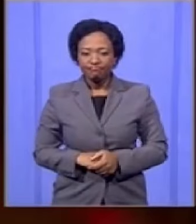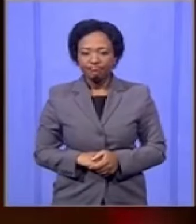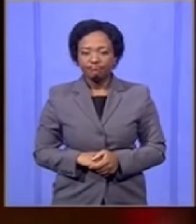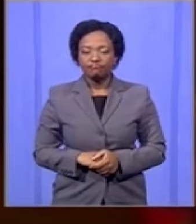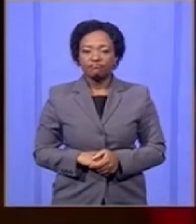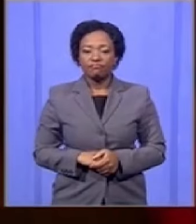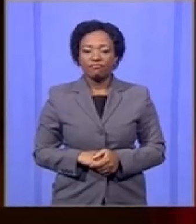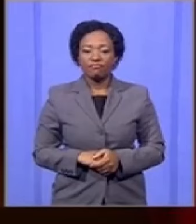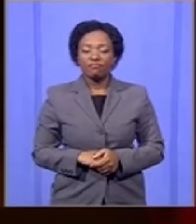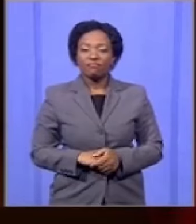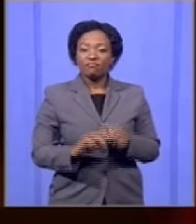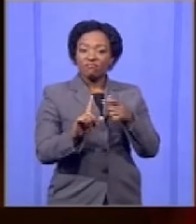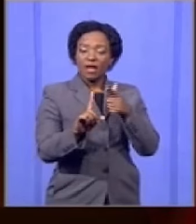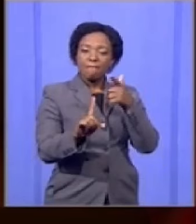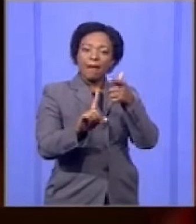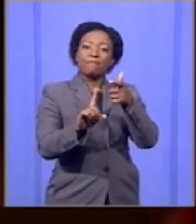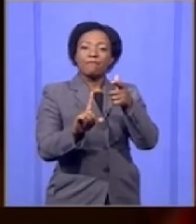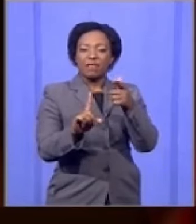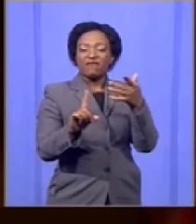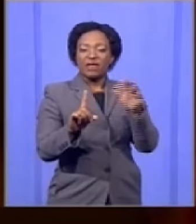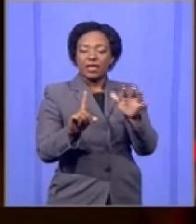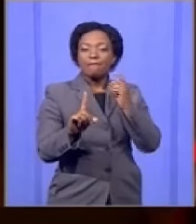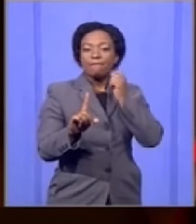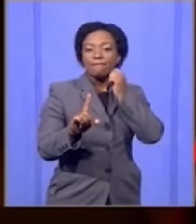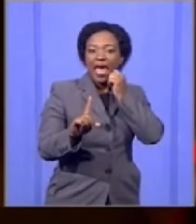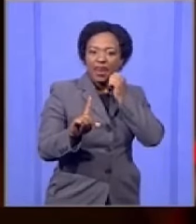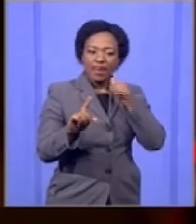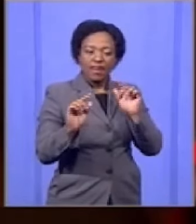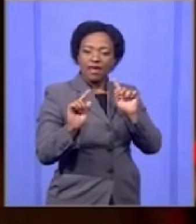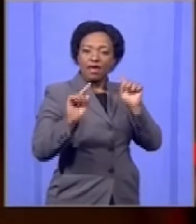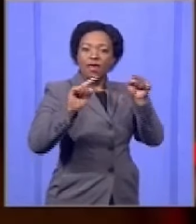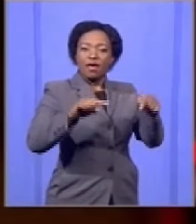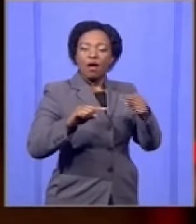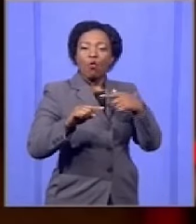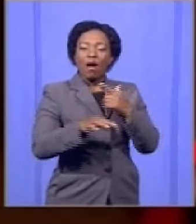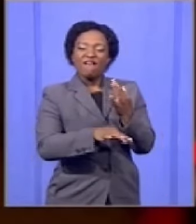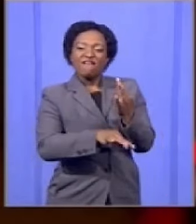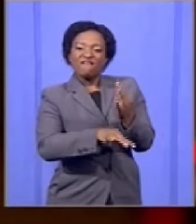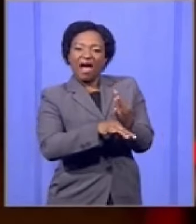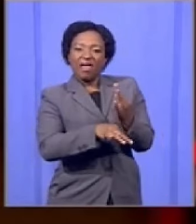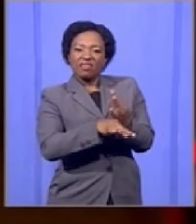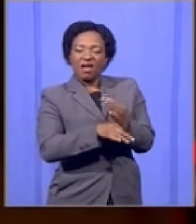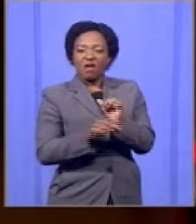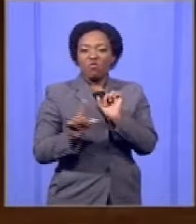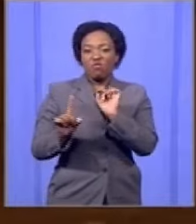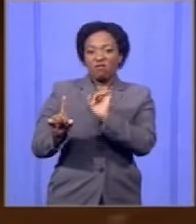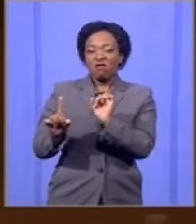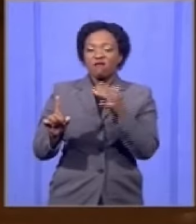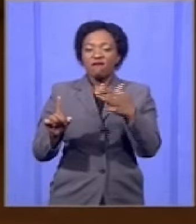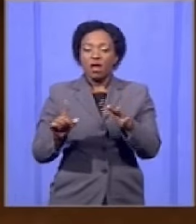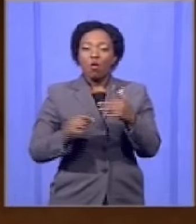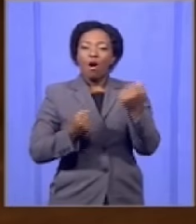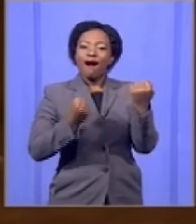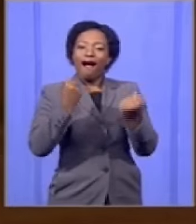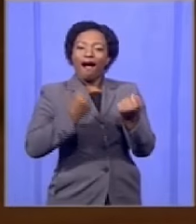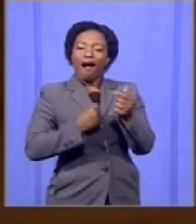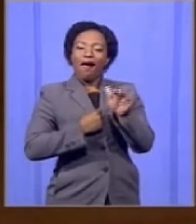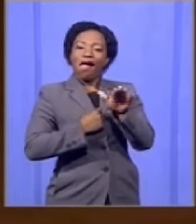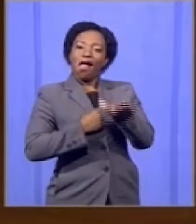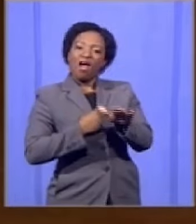O thuntshitswe le go bolawa fa banna ba le mmalwa ba ne ba tseela rragwe sejanaga ka dikgoka kwa ntle ga legae la bone kwa Soshanguve ka la